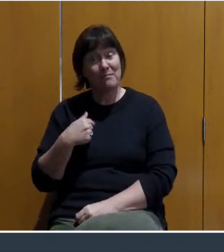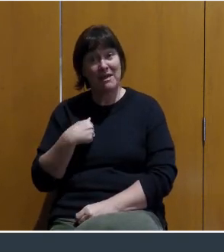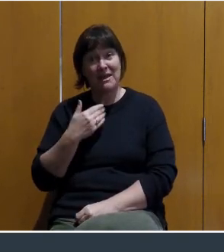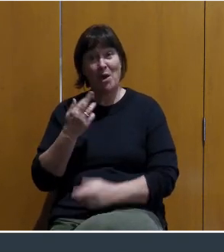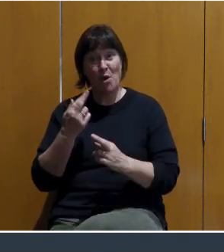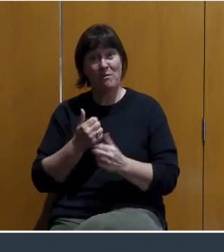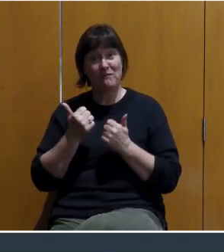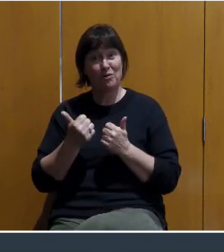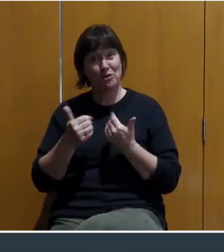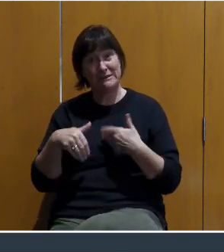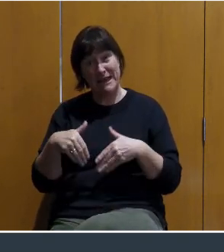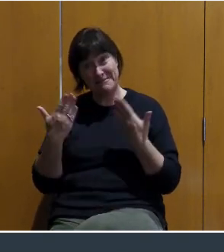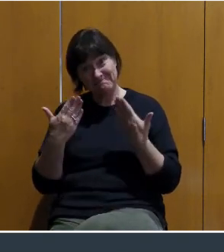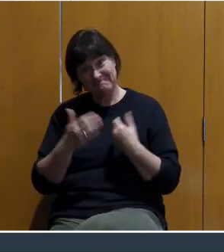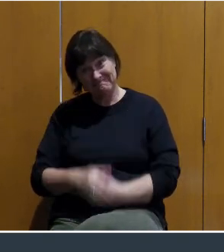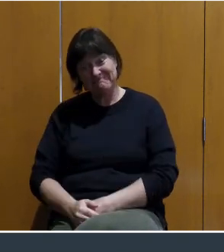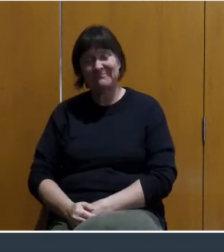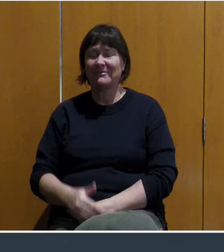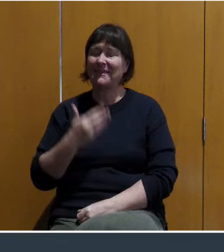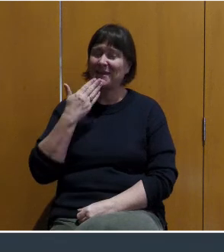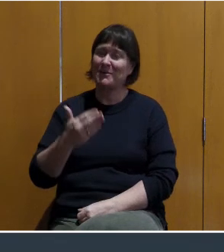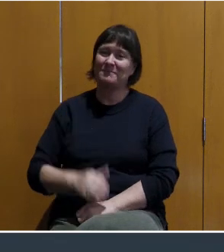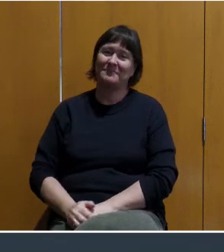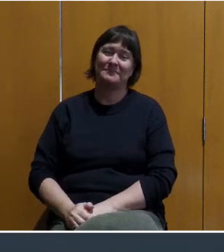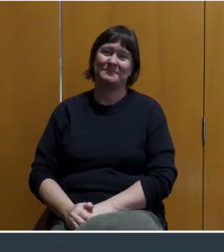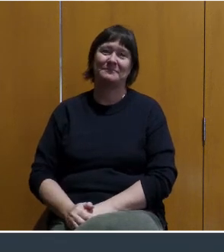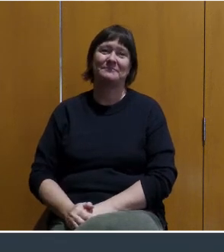hope you have a great rest of your day. Thank you so much.